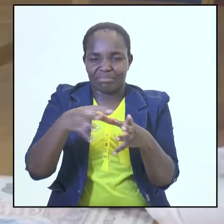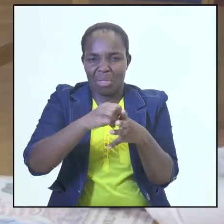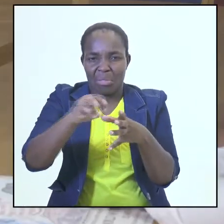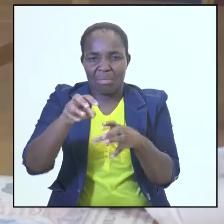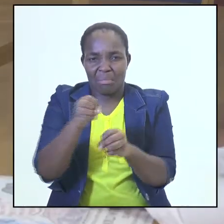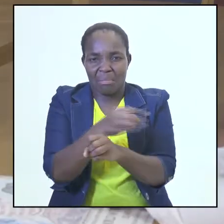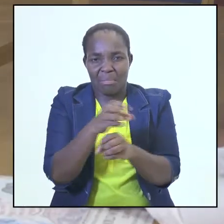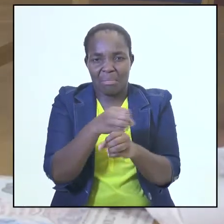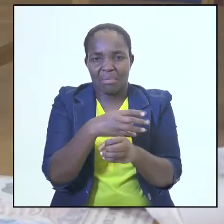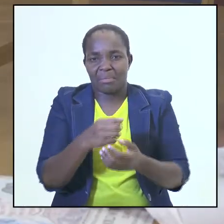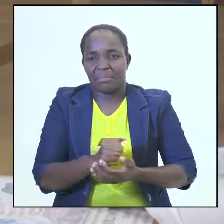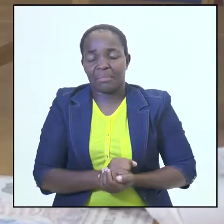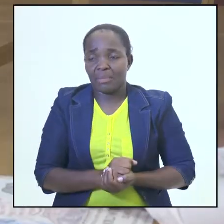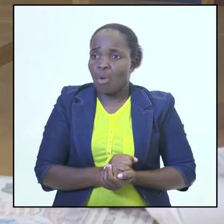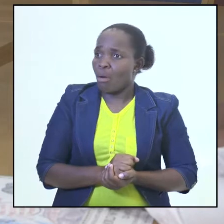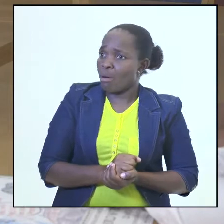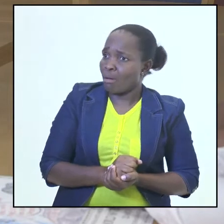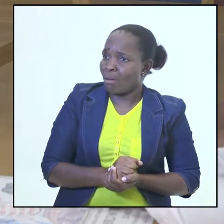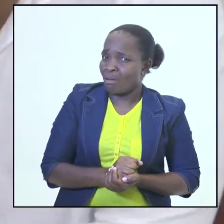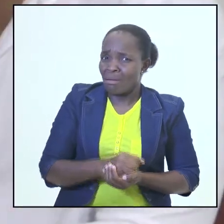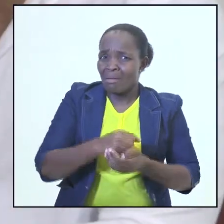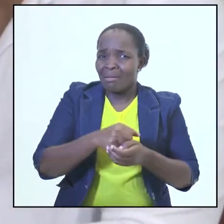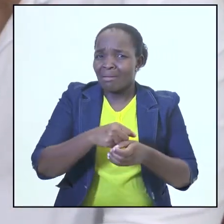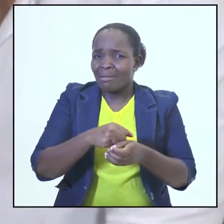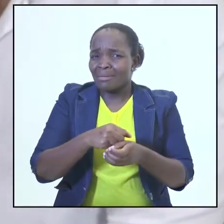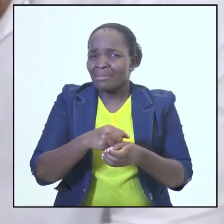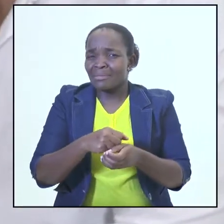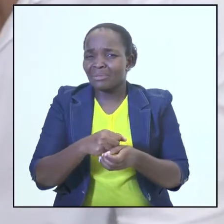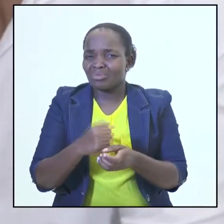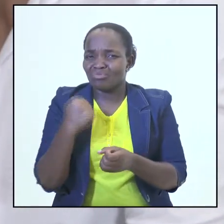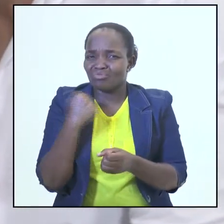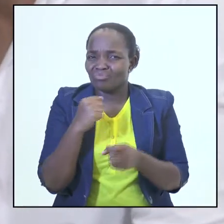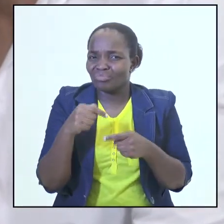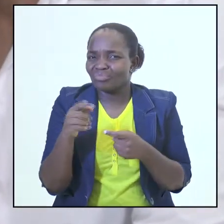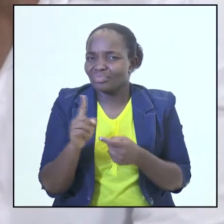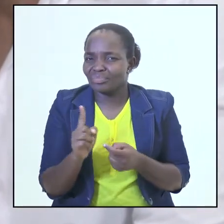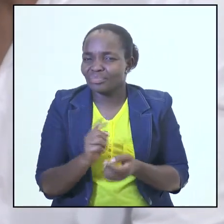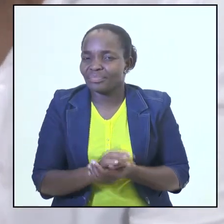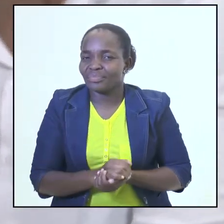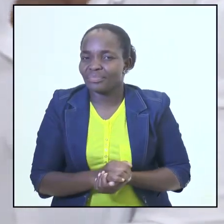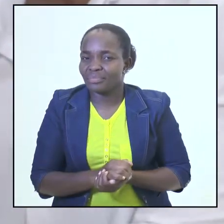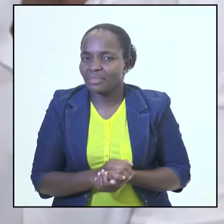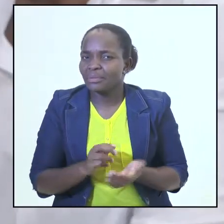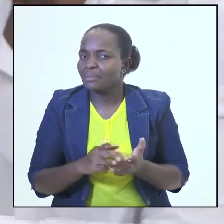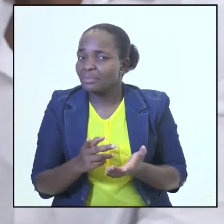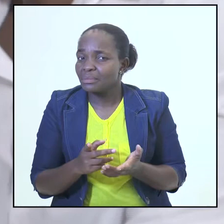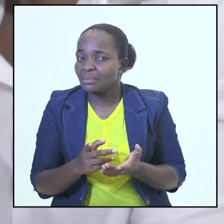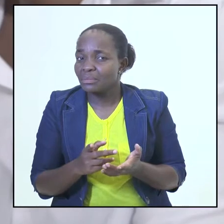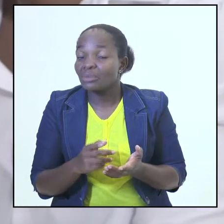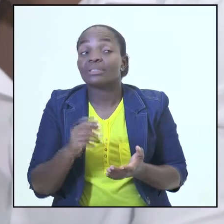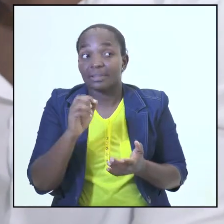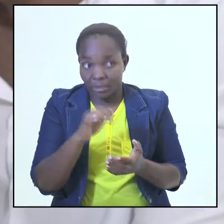Ew! One wonders what all those solid objects are, eh? Is that like sand and stones in the sewage? Yes, that's